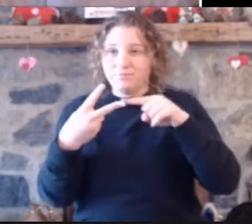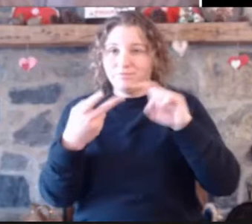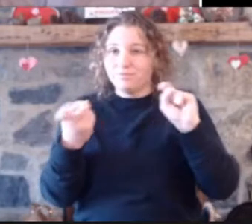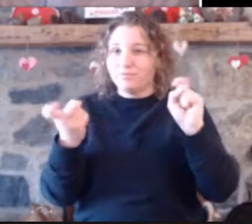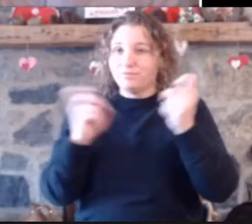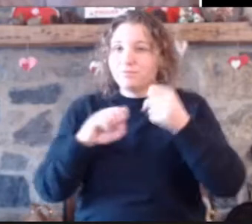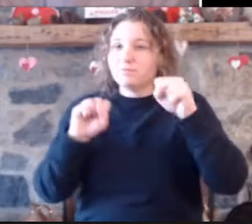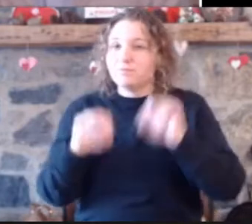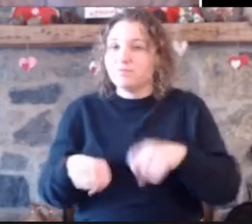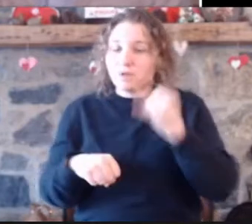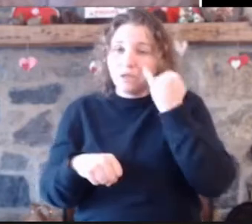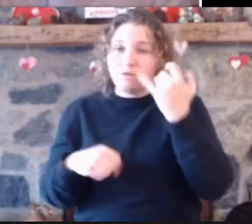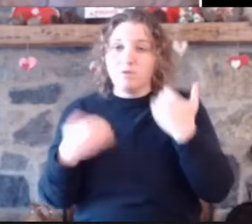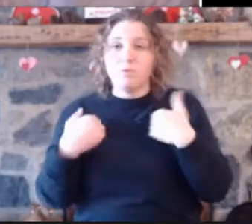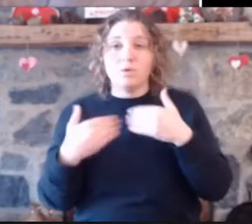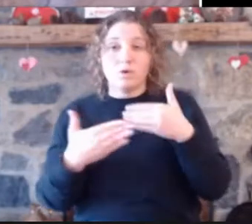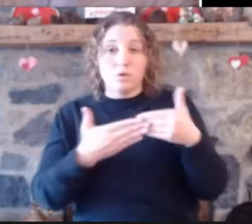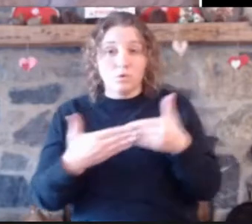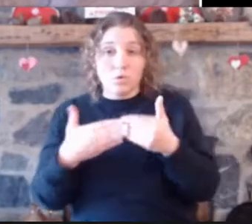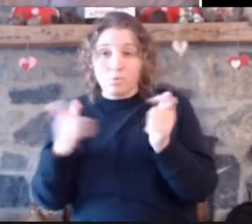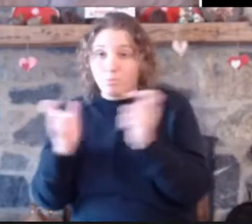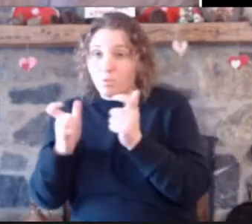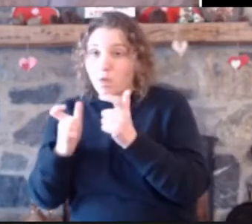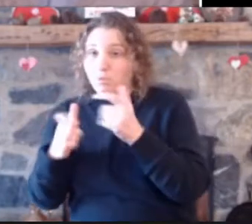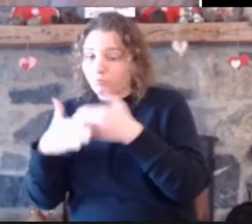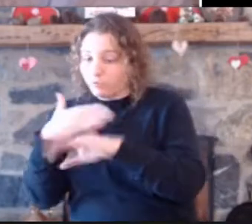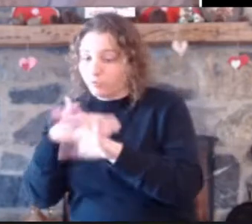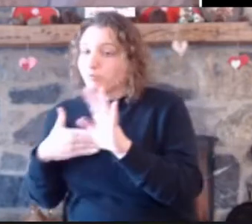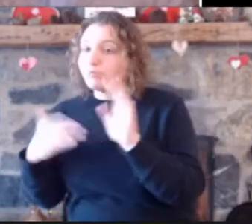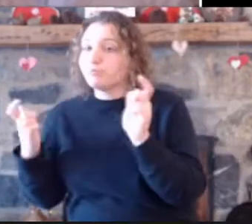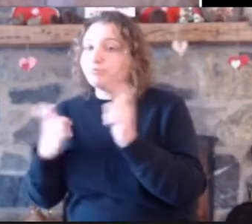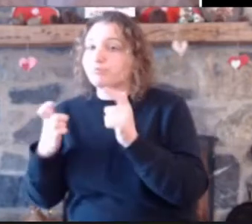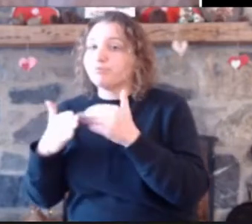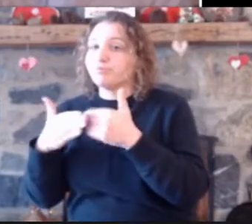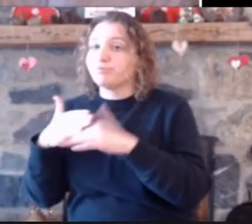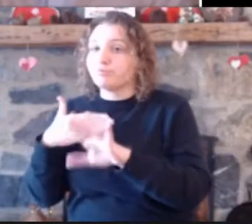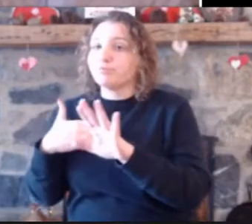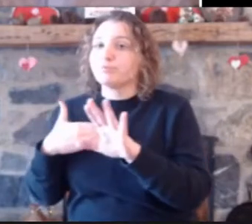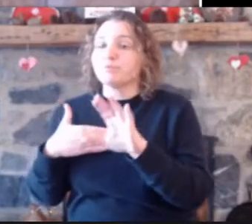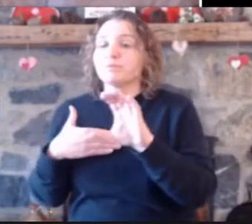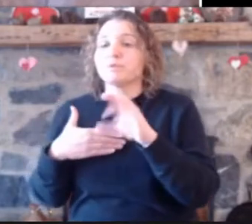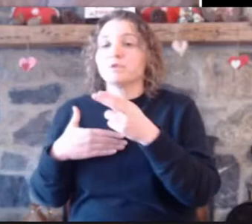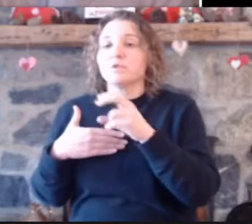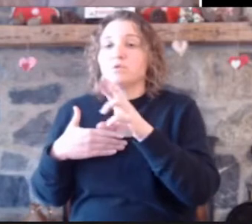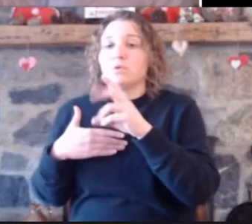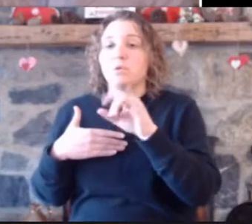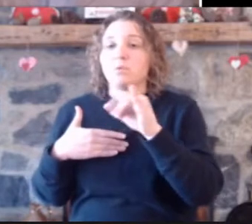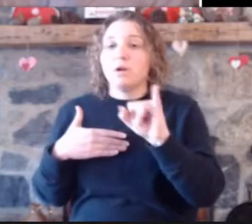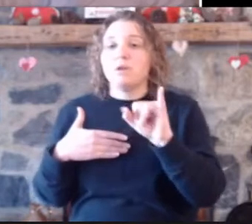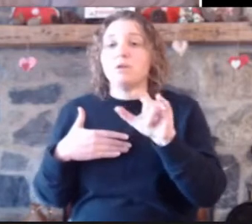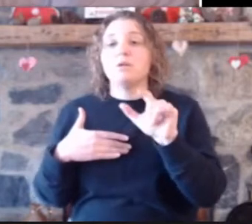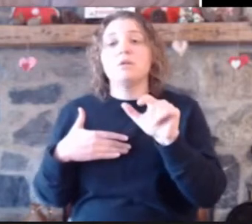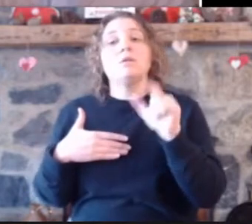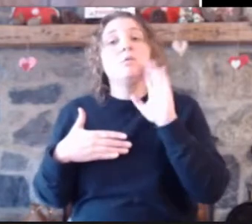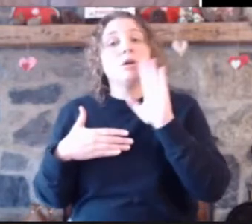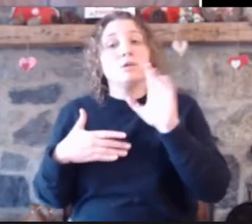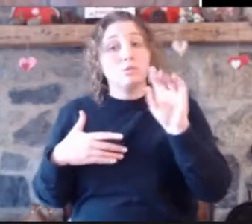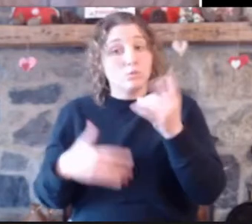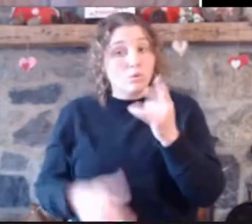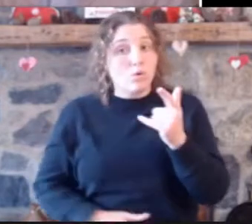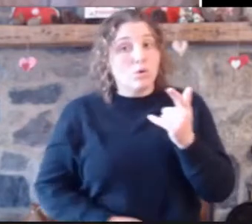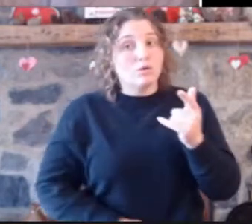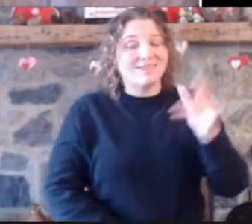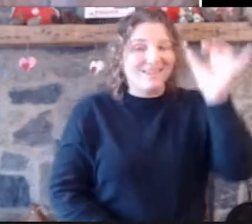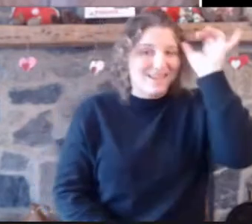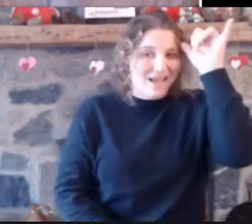breed a chihuahua, you will get a dog. What happens every time you breed a chihuahua? You get a dog. What happens every time we bred